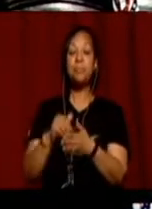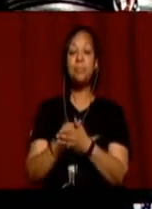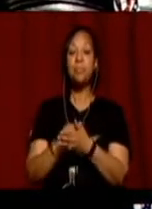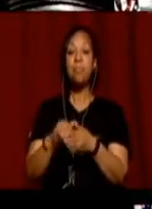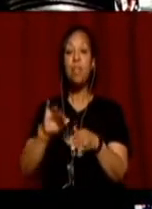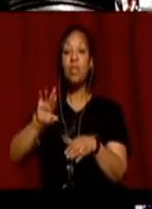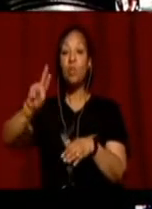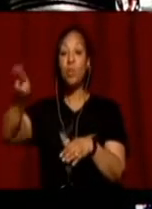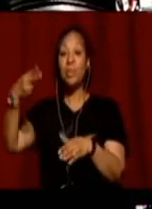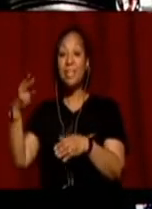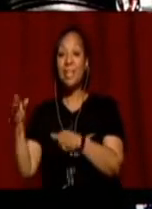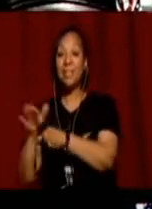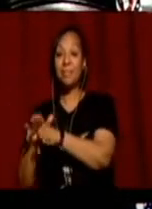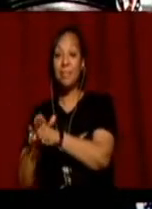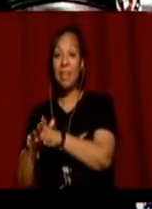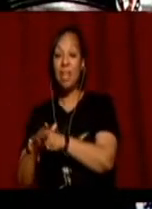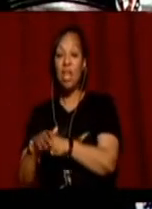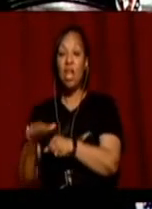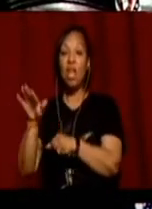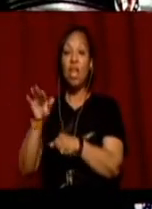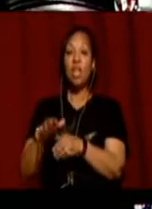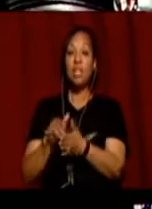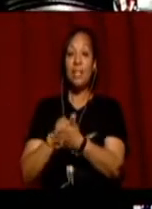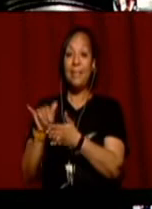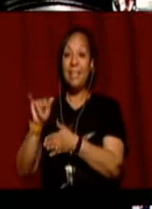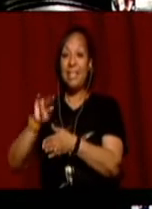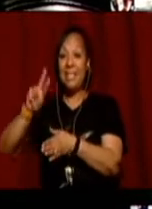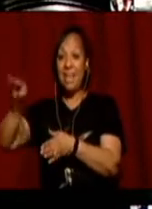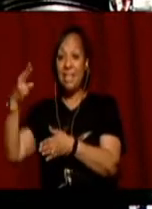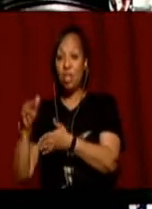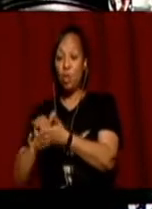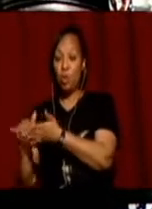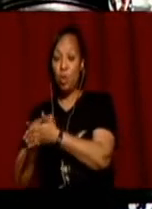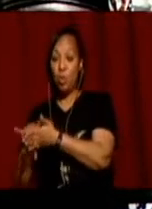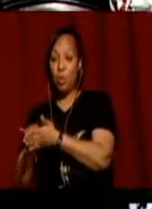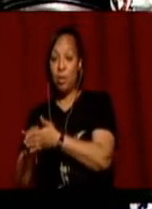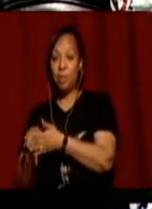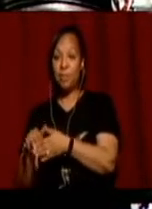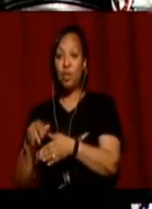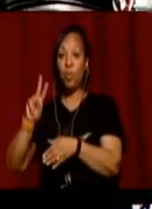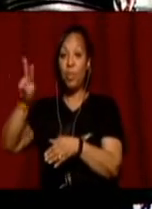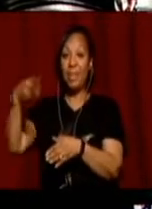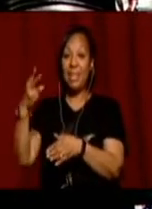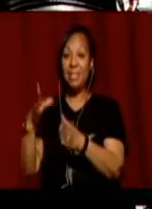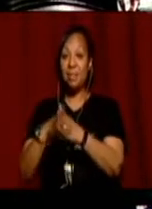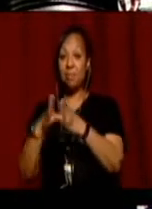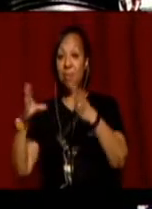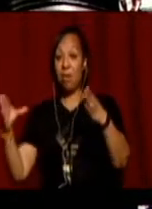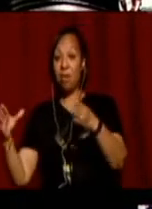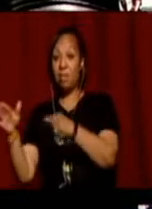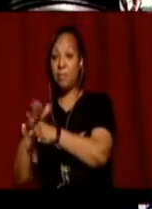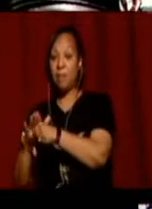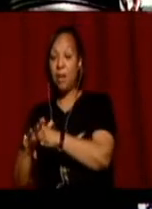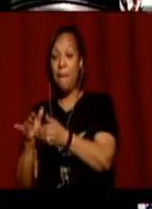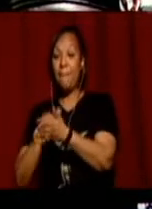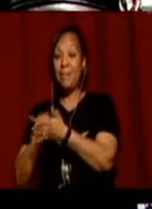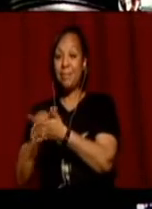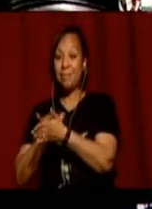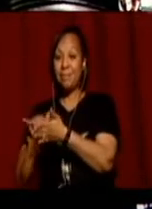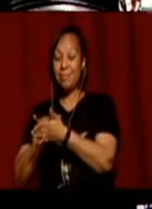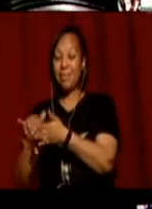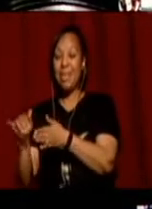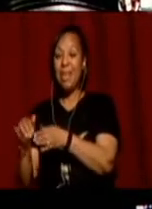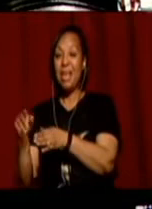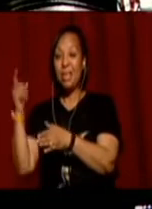So the 5 boroughs in New York are each a county. So we're the second largest county just because New York is organized in that